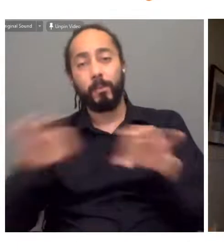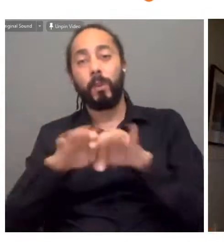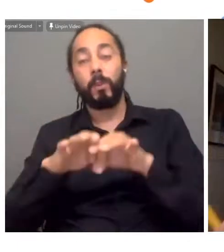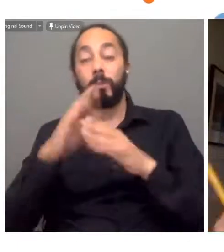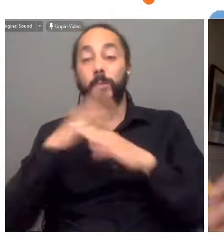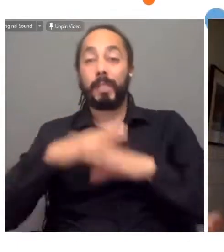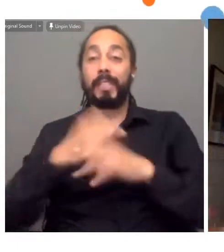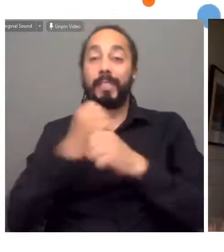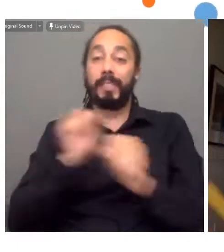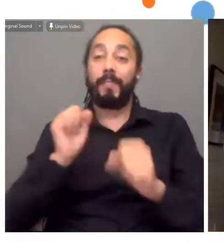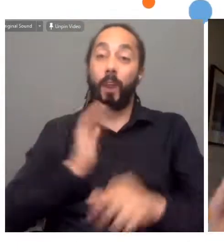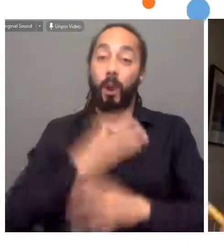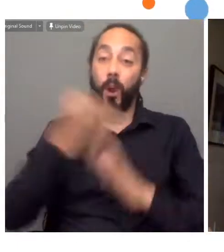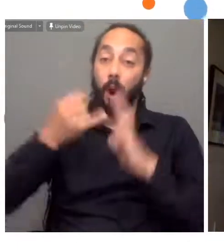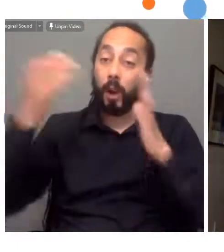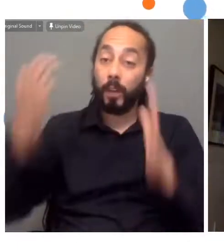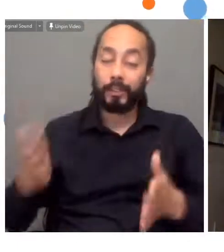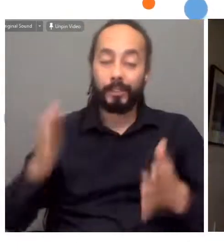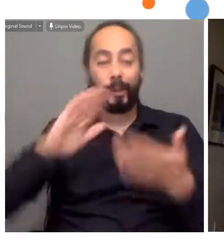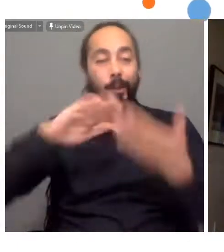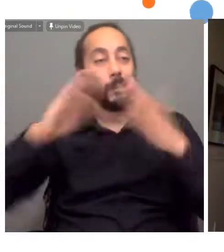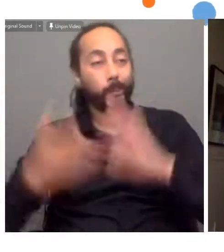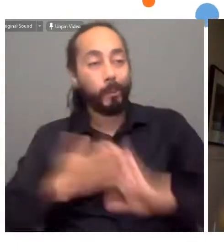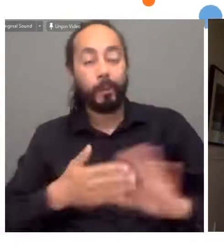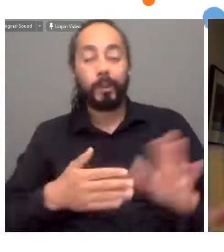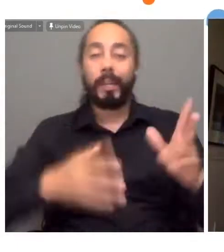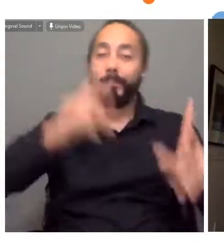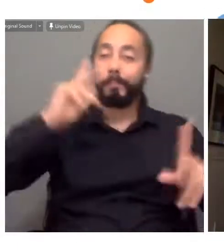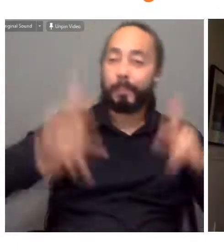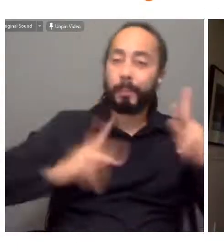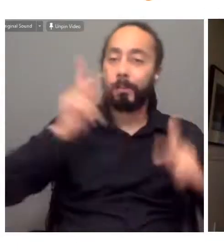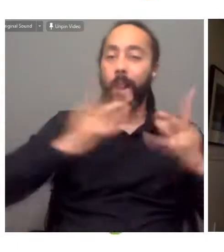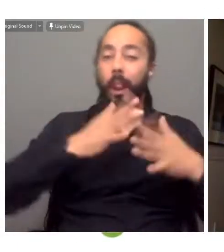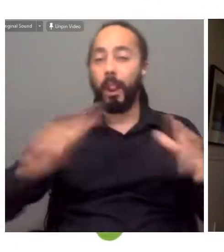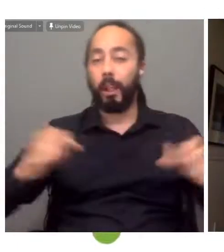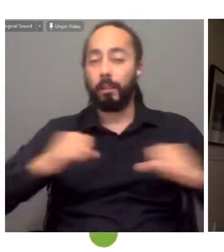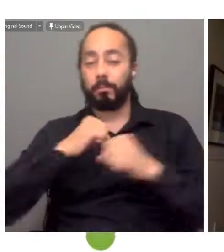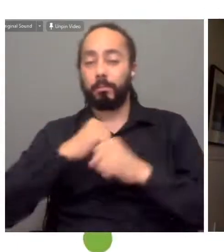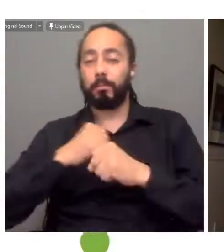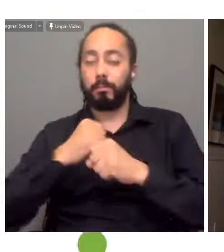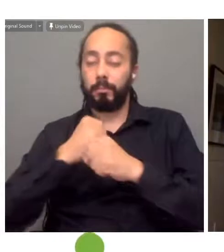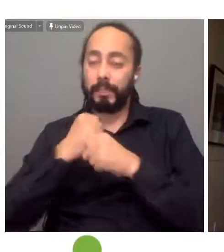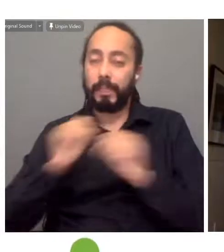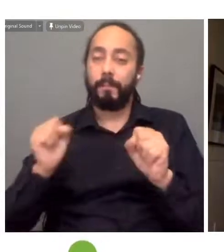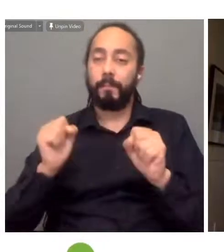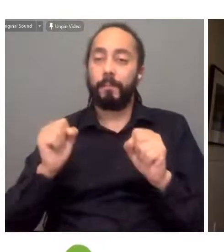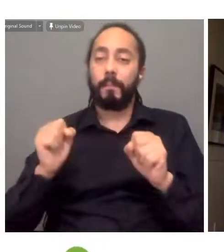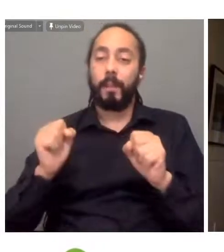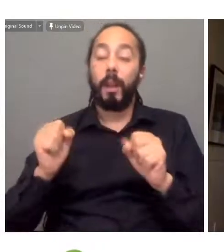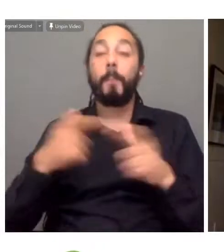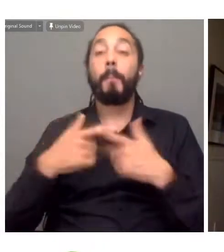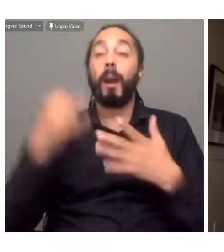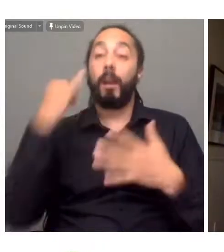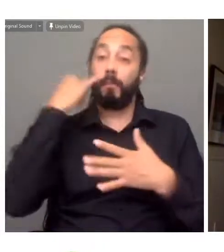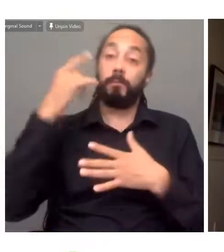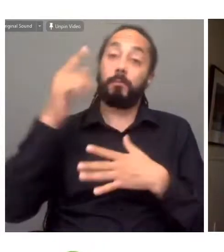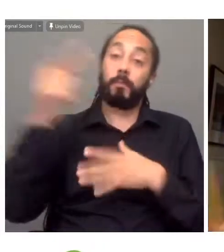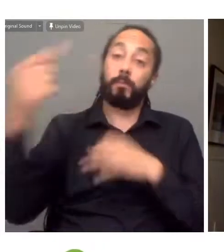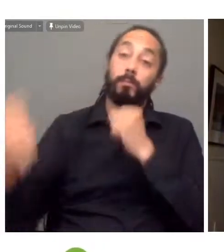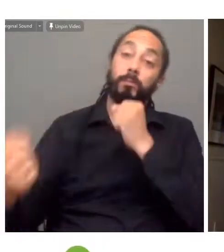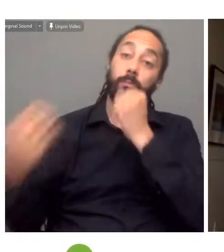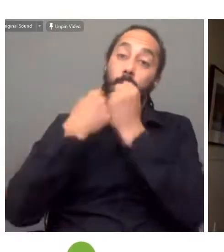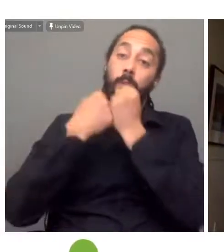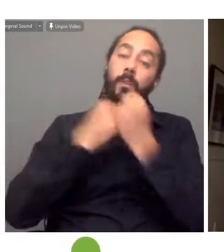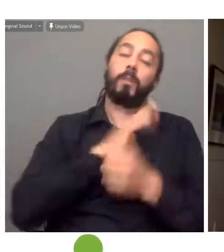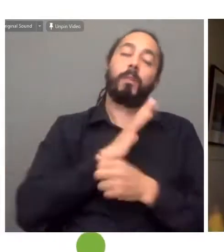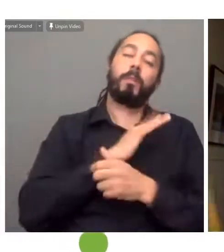and our communities and our audiences and our participants, and being supported to do that, so that there is no imperative to put